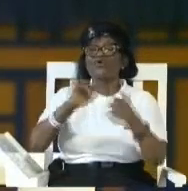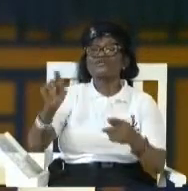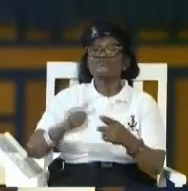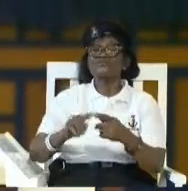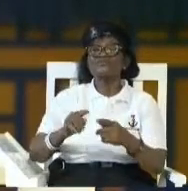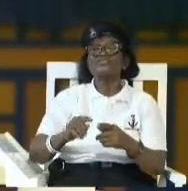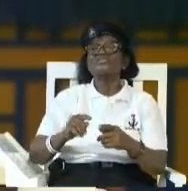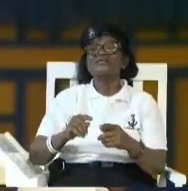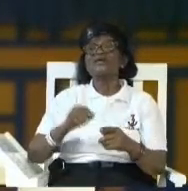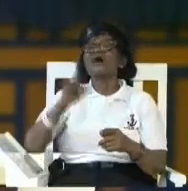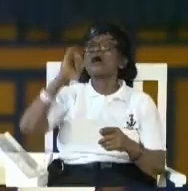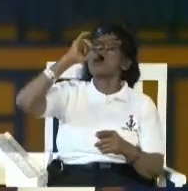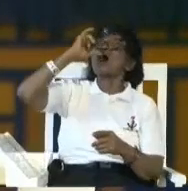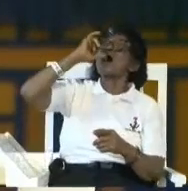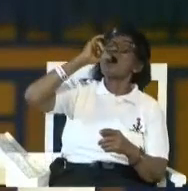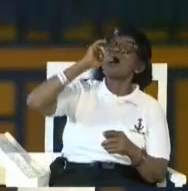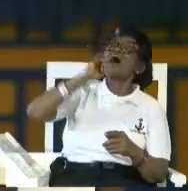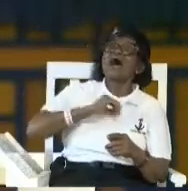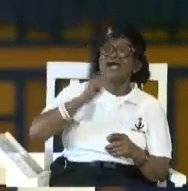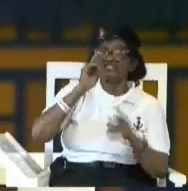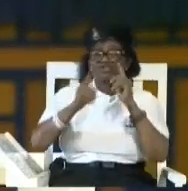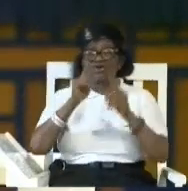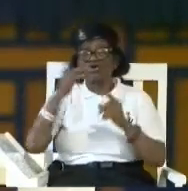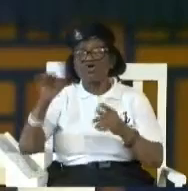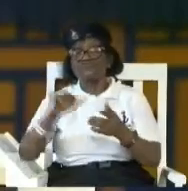genuinely saved.